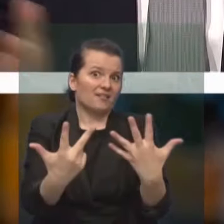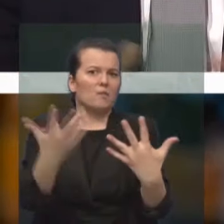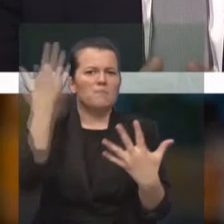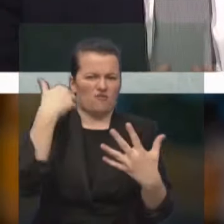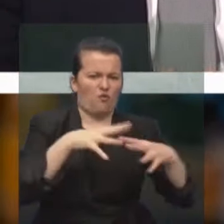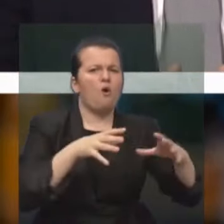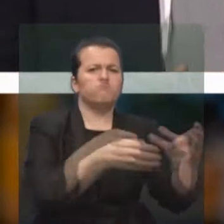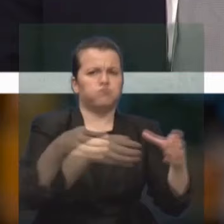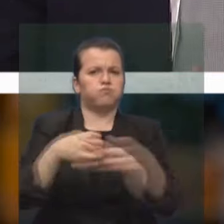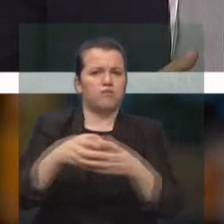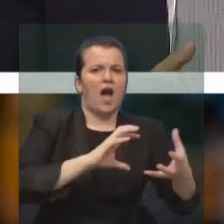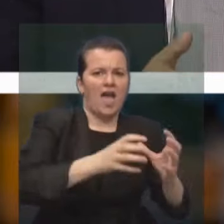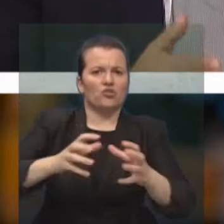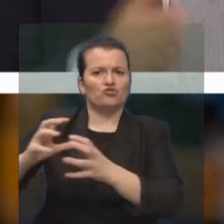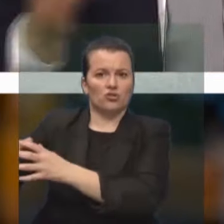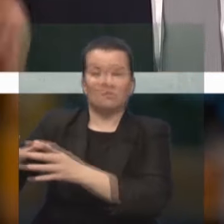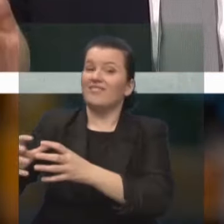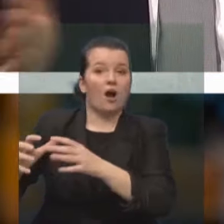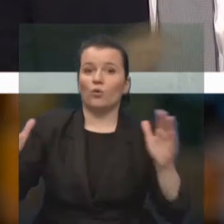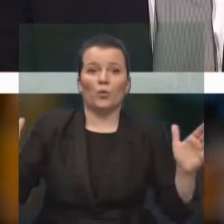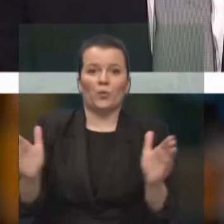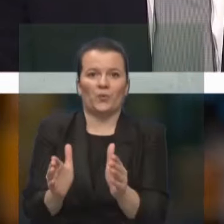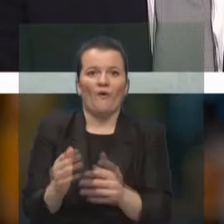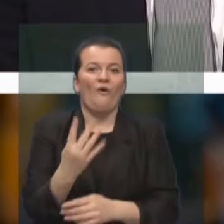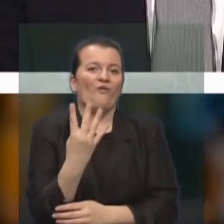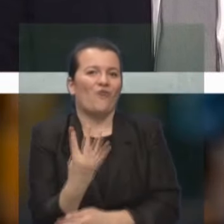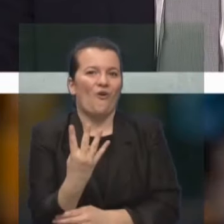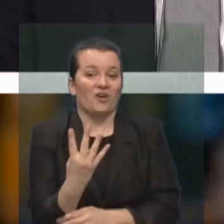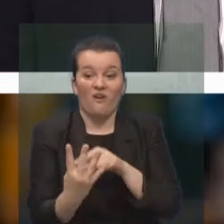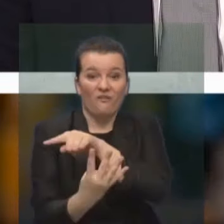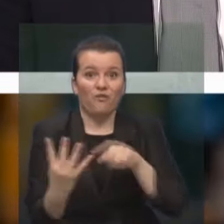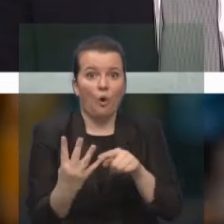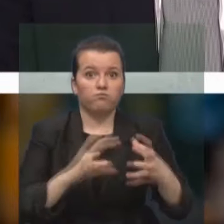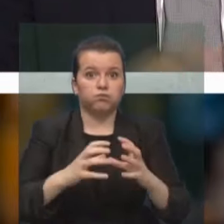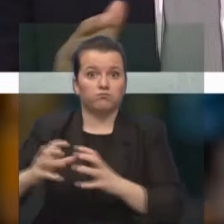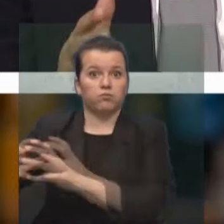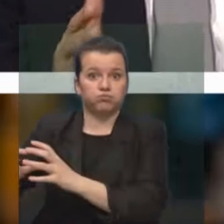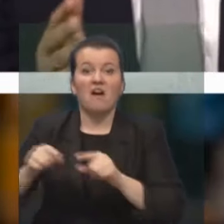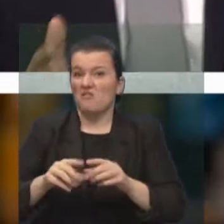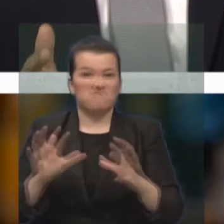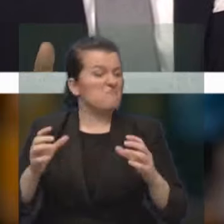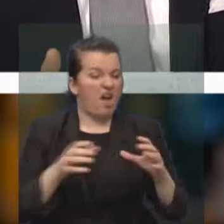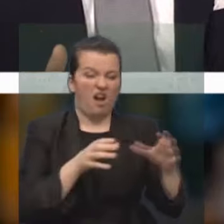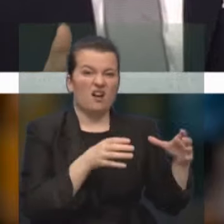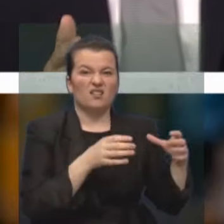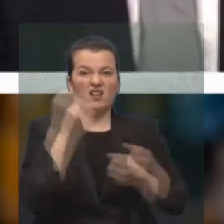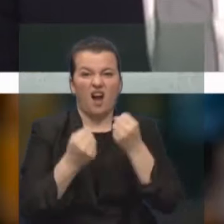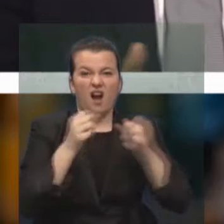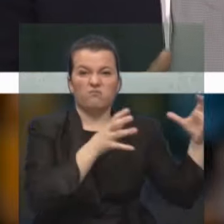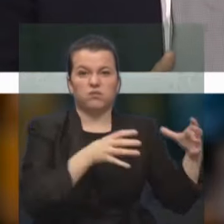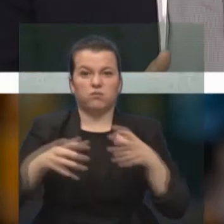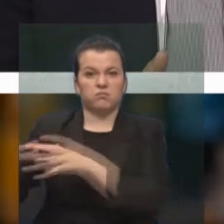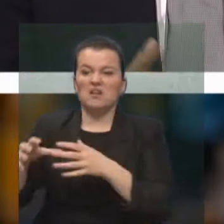that covers twice as many models per engine, and covering also a wider range of